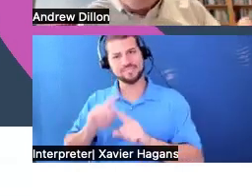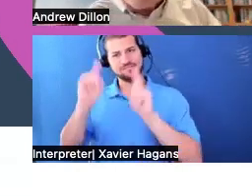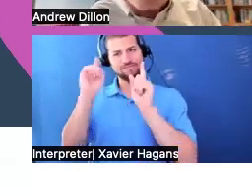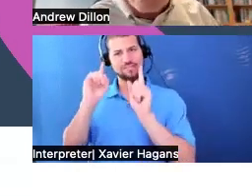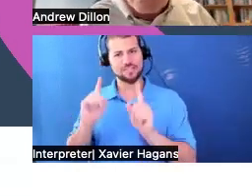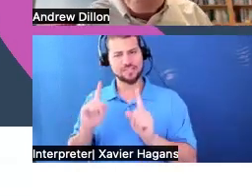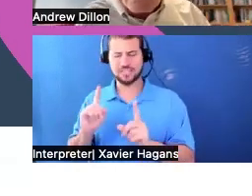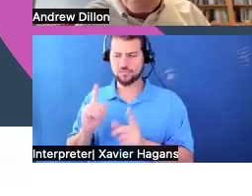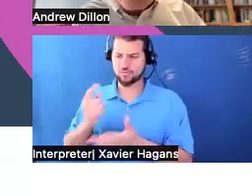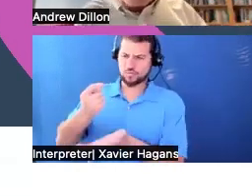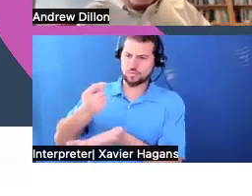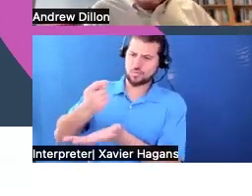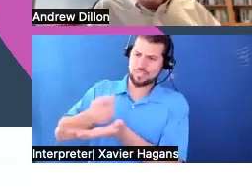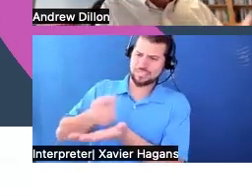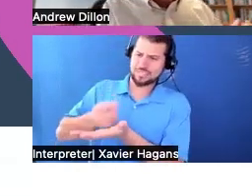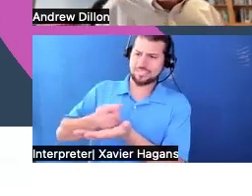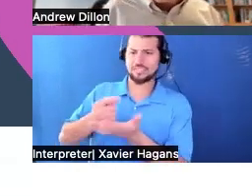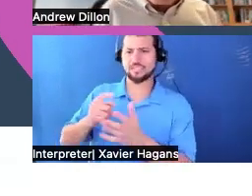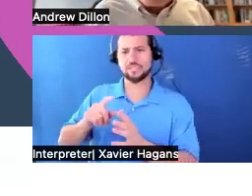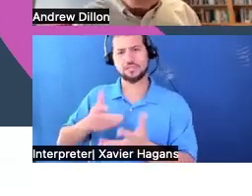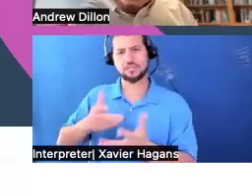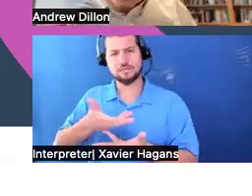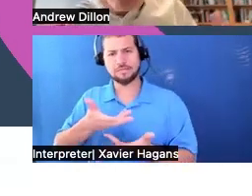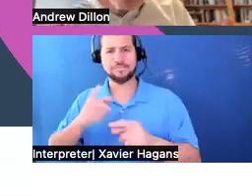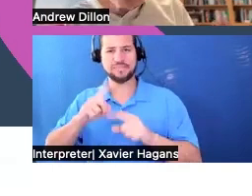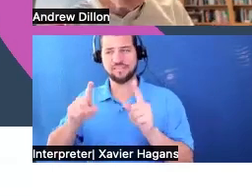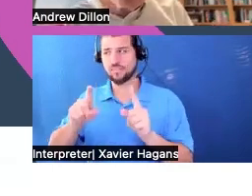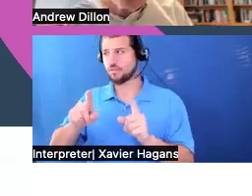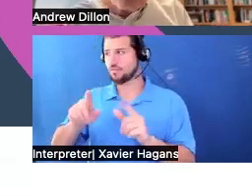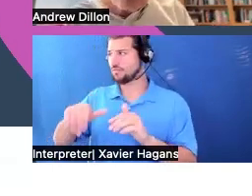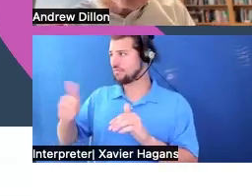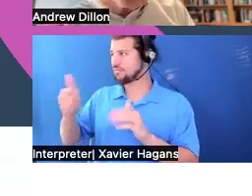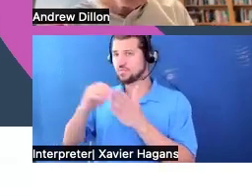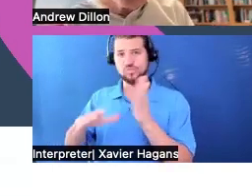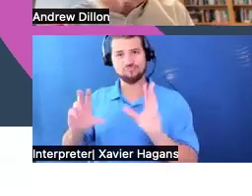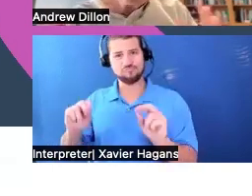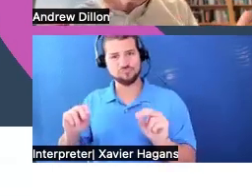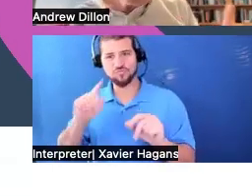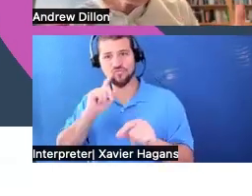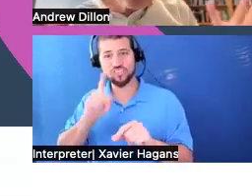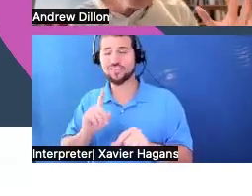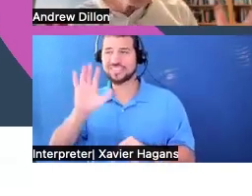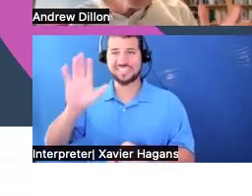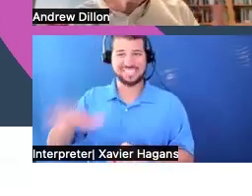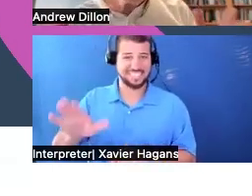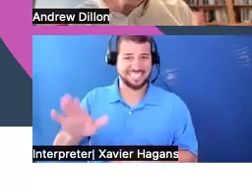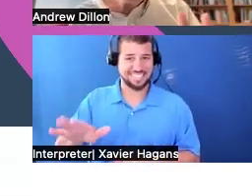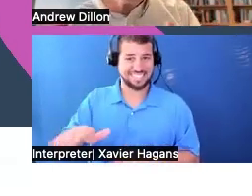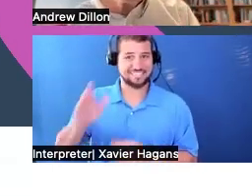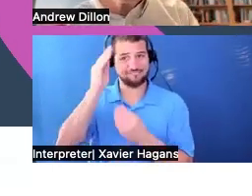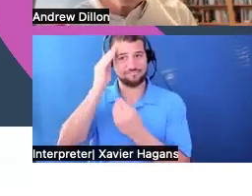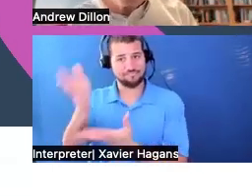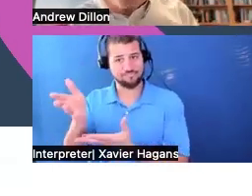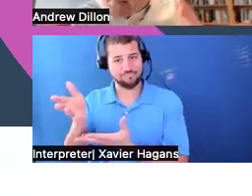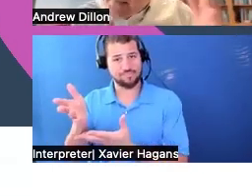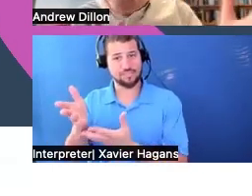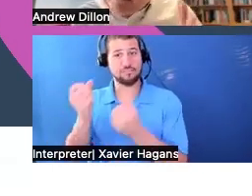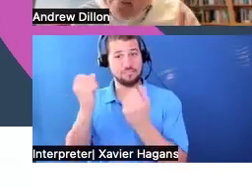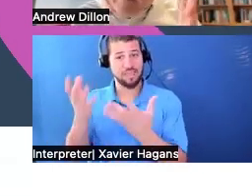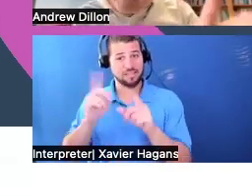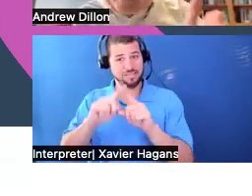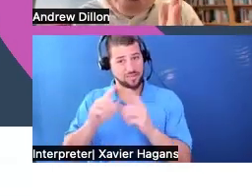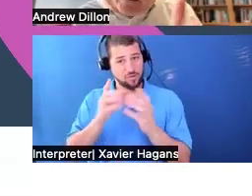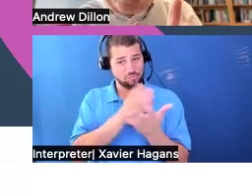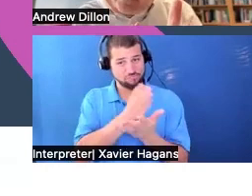be treated in a different manner than other students. No, they're really just saying, look, there are multiple pathways to learning. There are